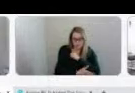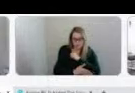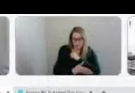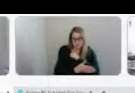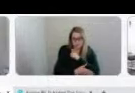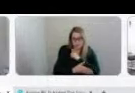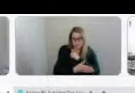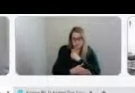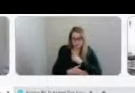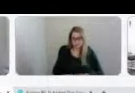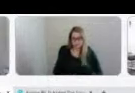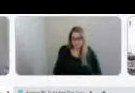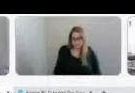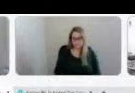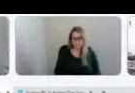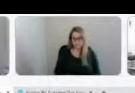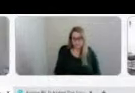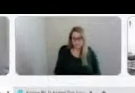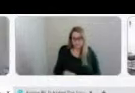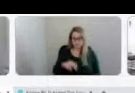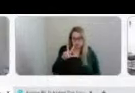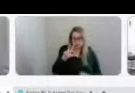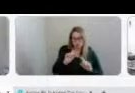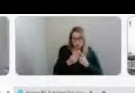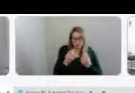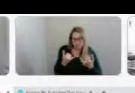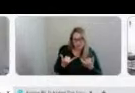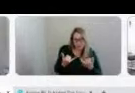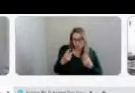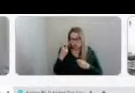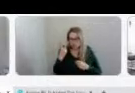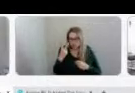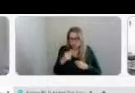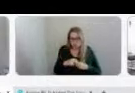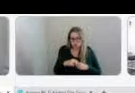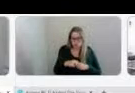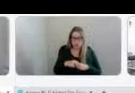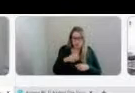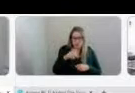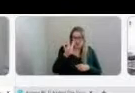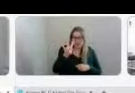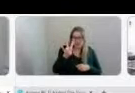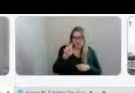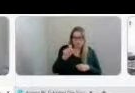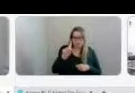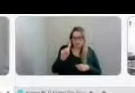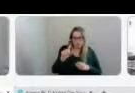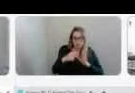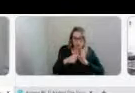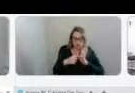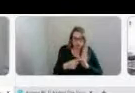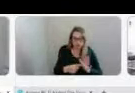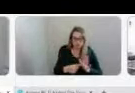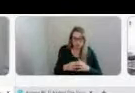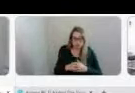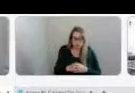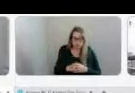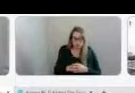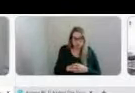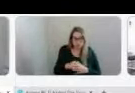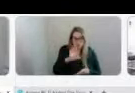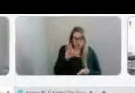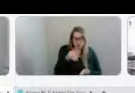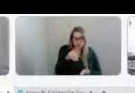three districts and now two drafts 7.1 shows those along the central